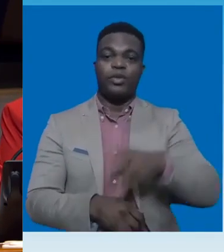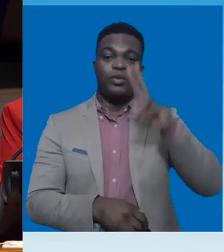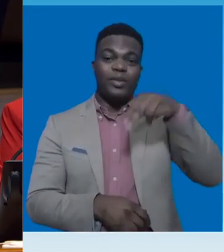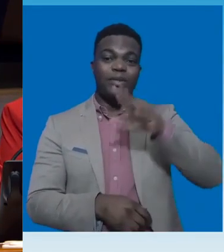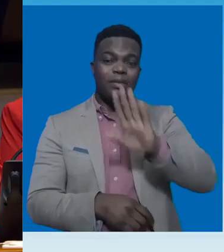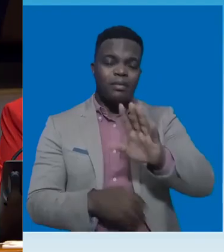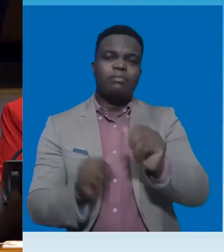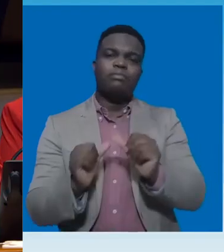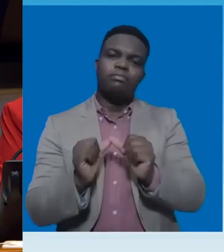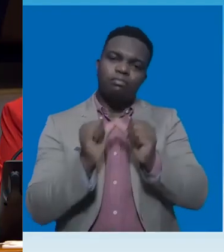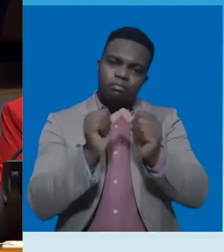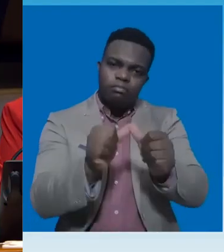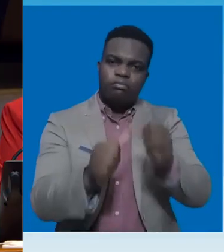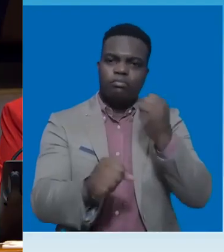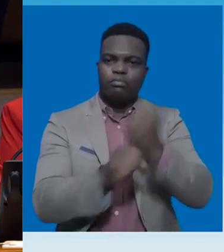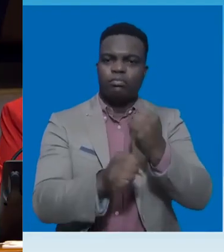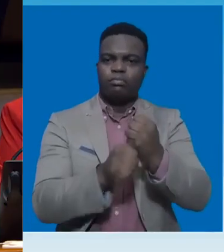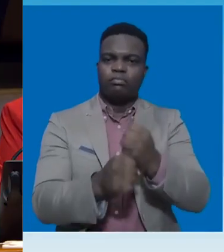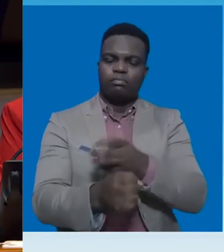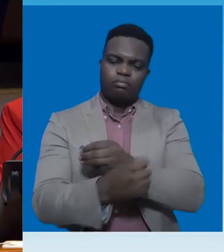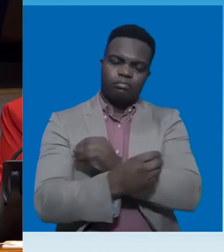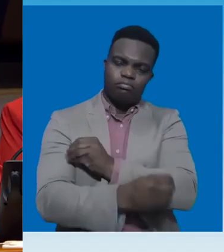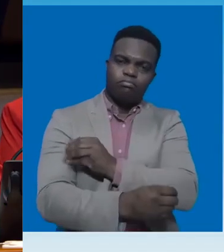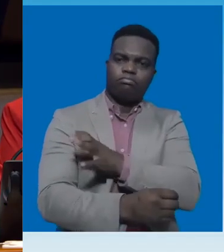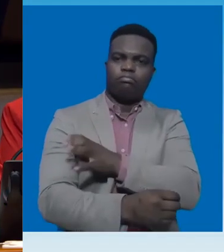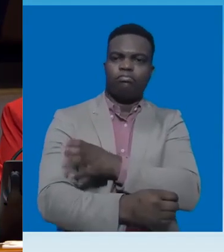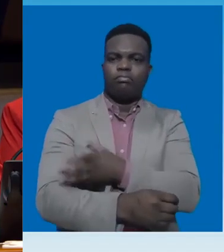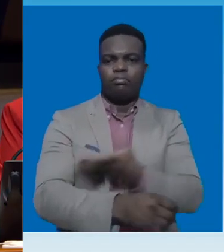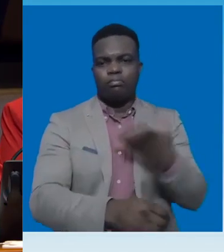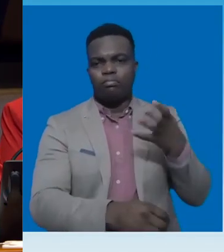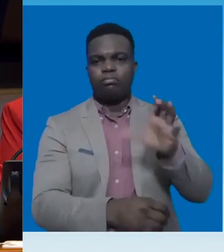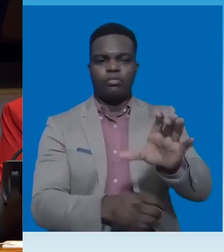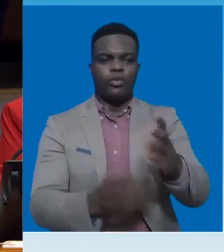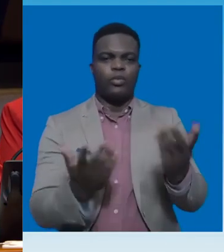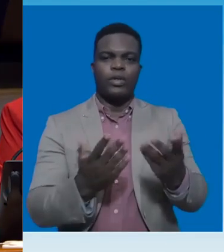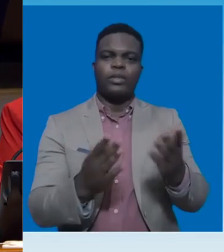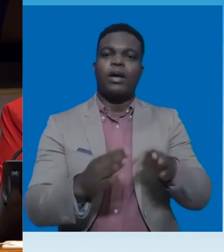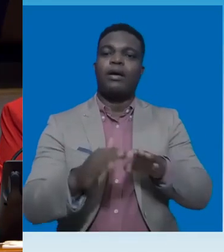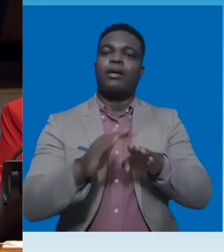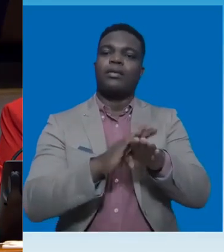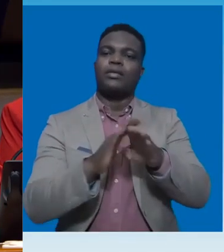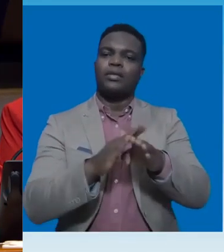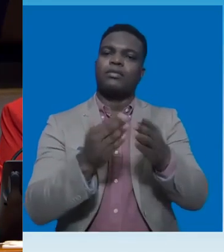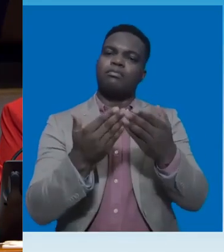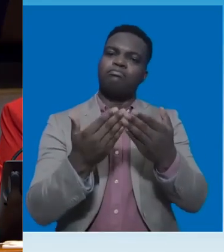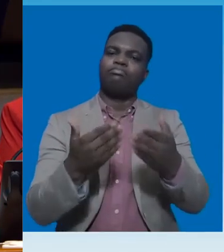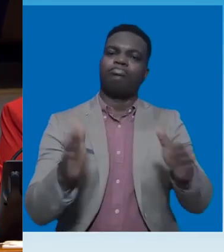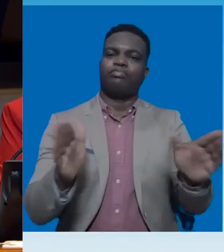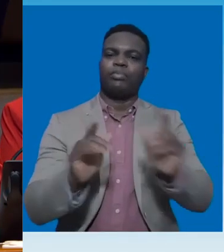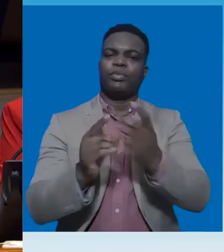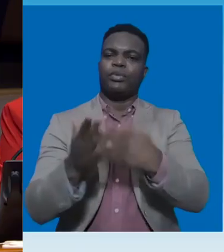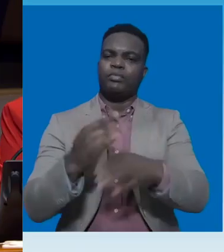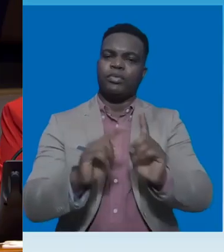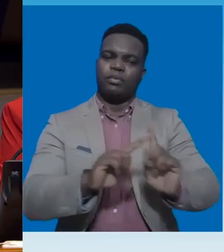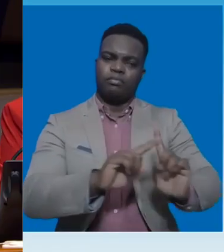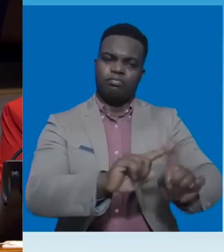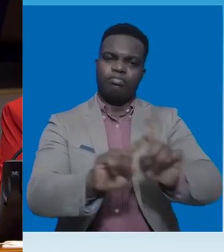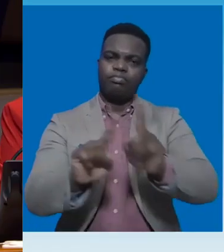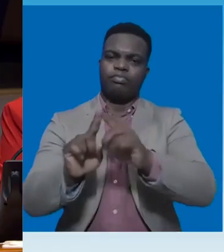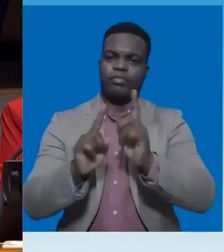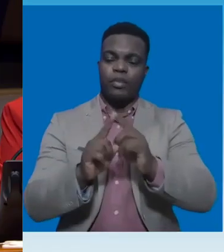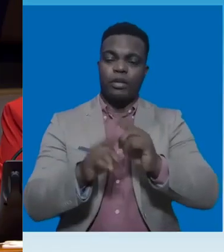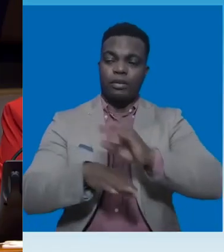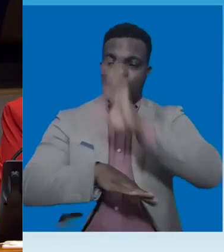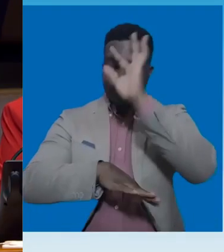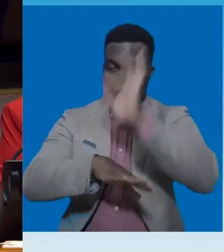that persons with disabilities are actively involved in the design, implementation, and evaluation of the policies and programs